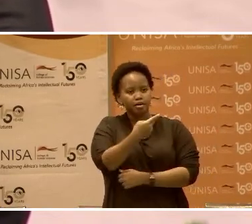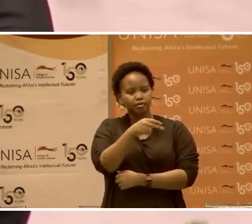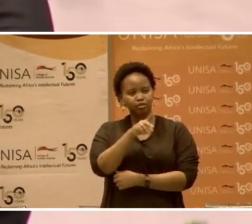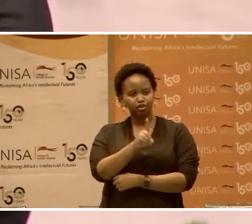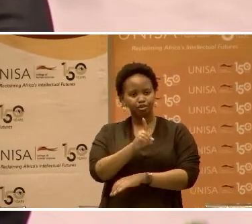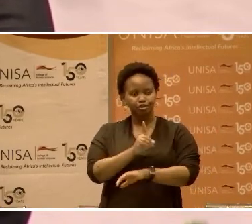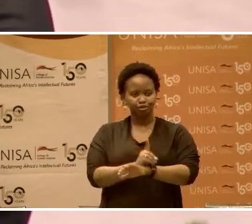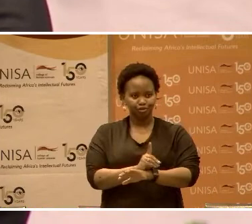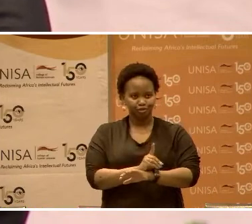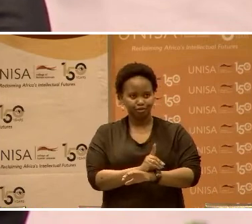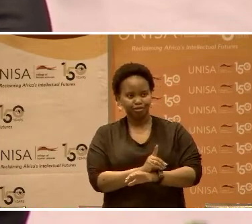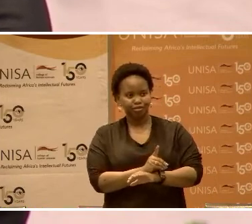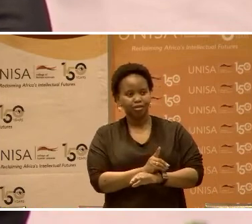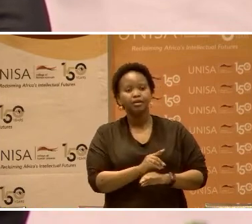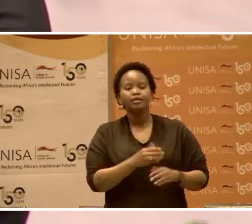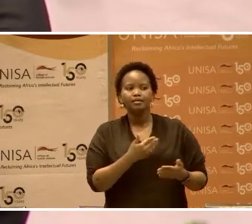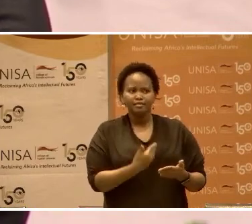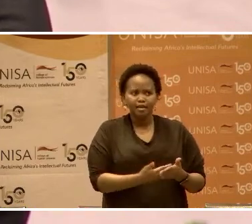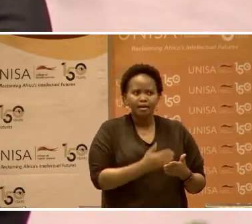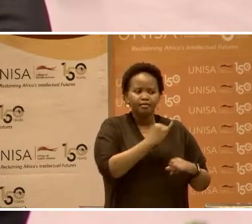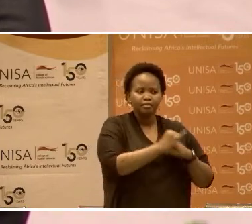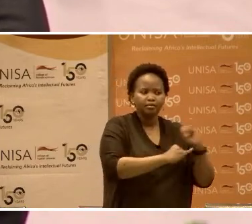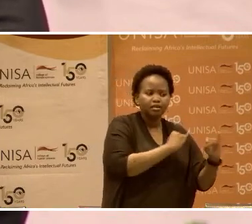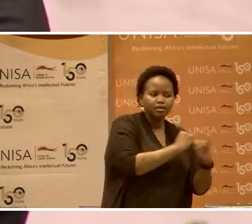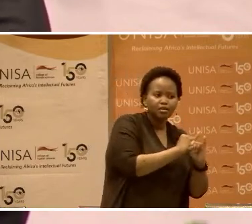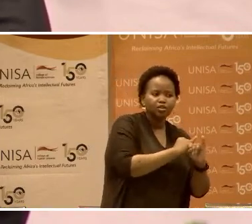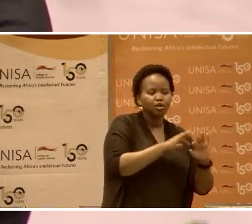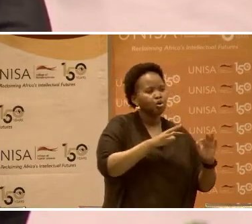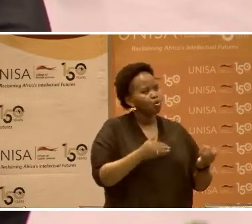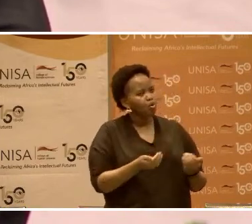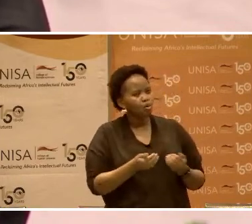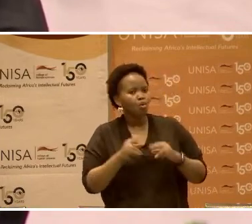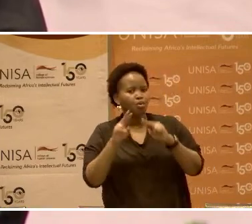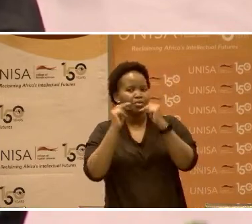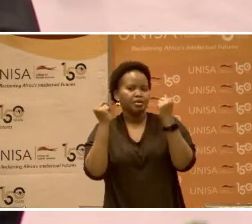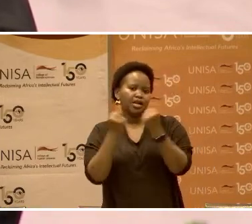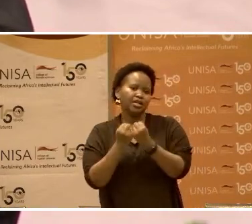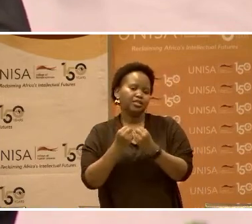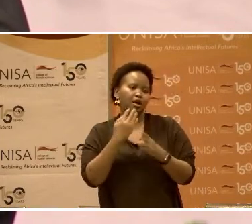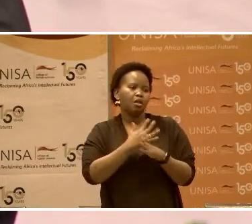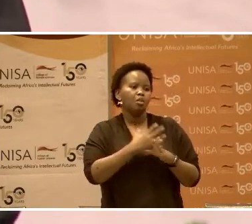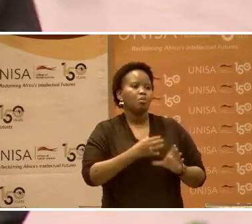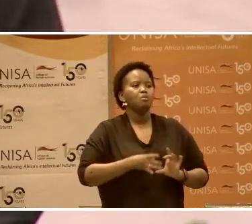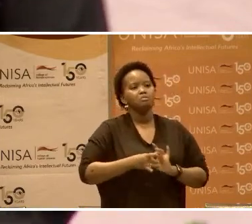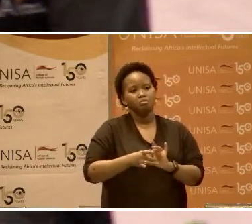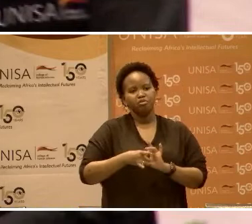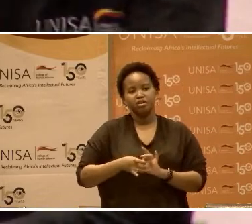any local and international collaboration. Ladies and gentlemen, Prof. Teller.